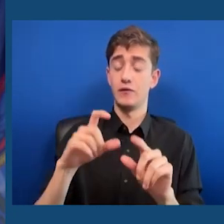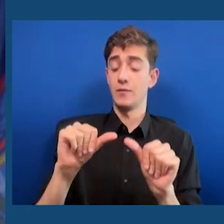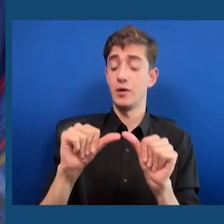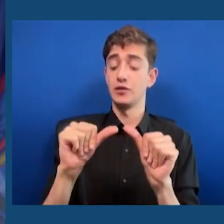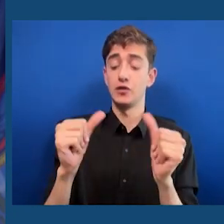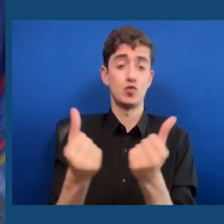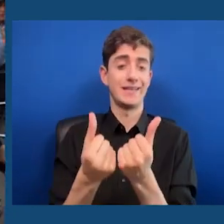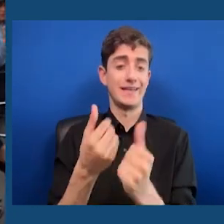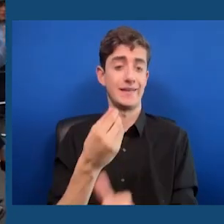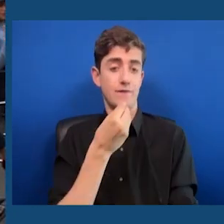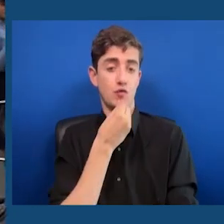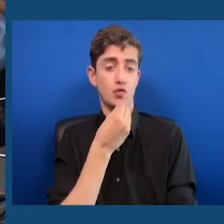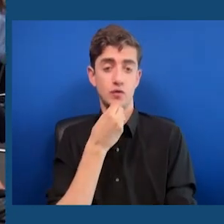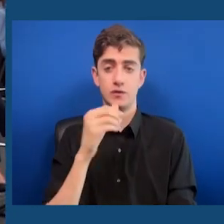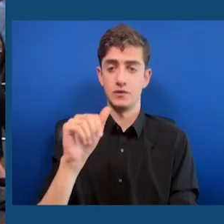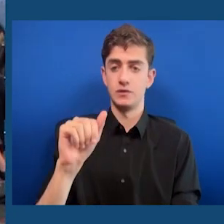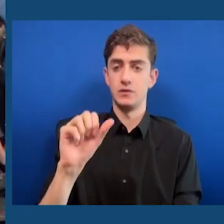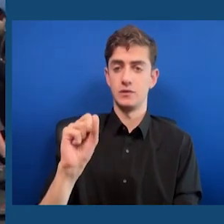today.